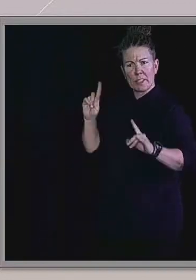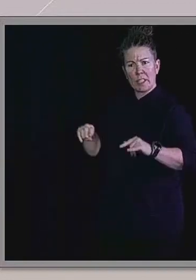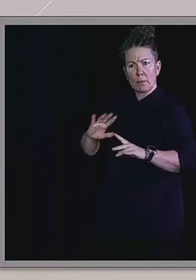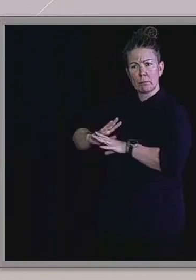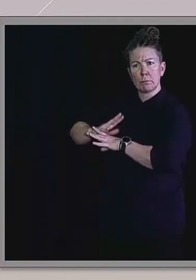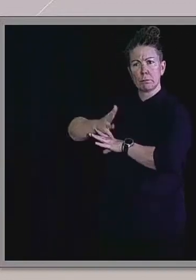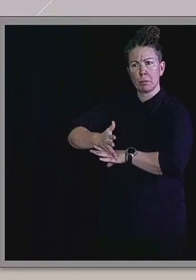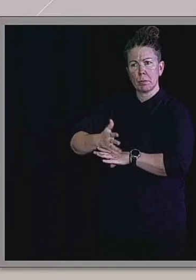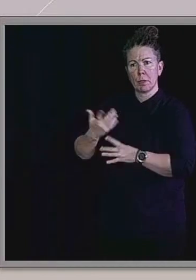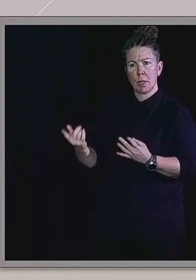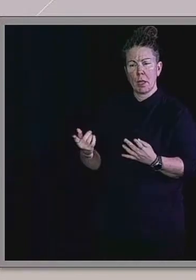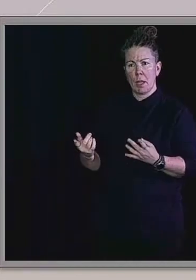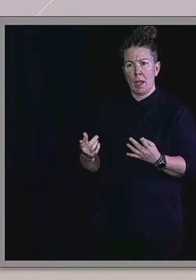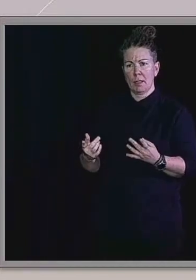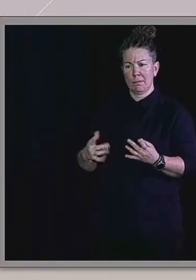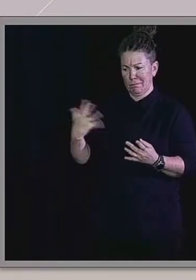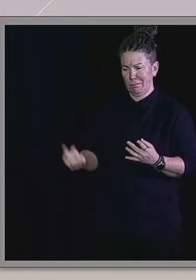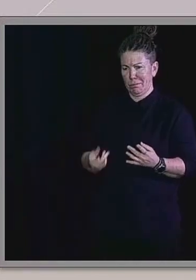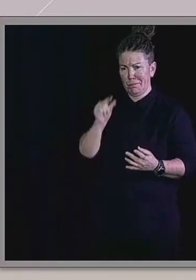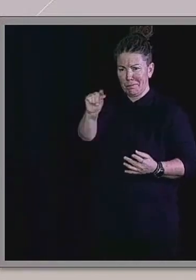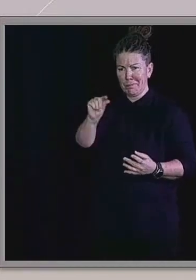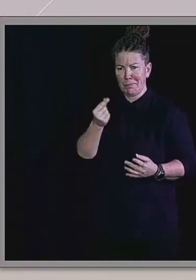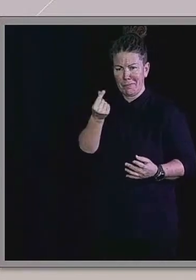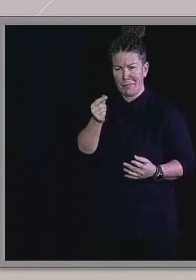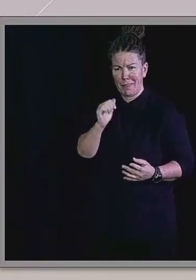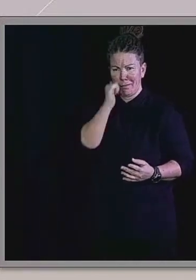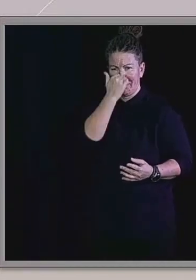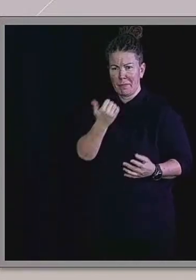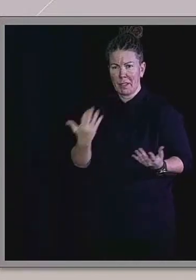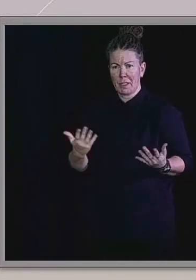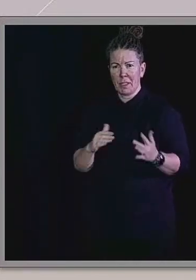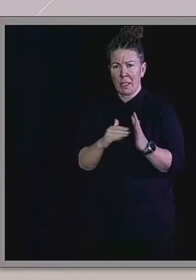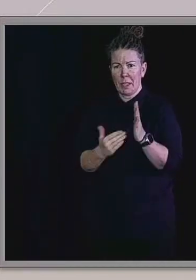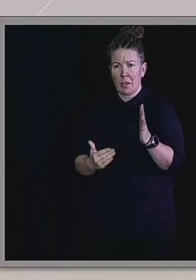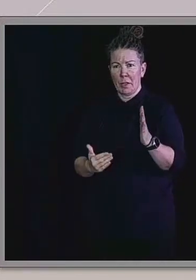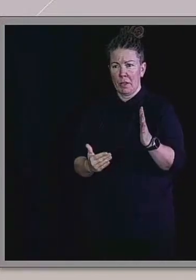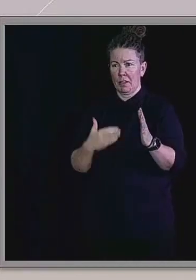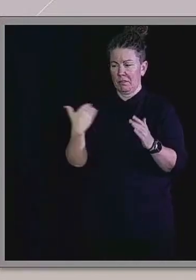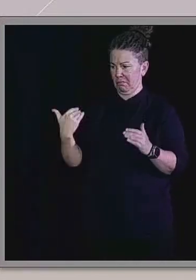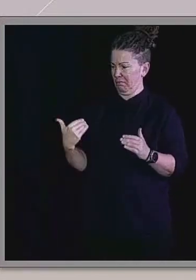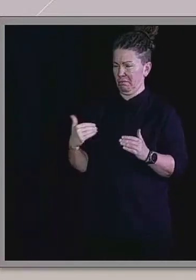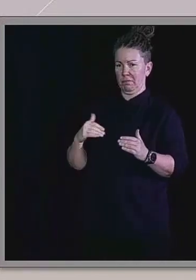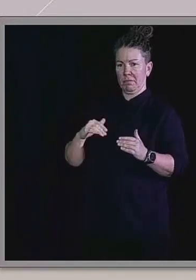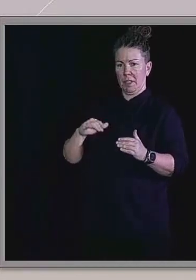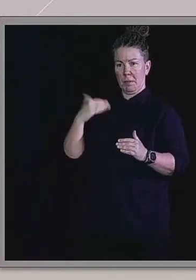on the smell of oily rag and working on what a program they had back in the